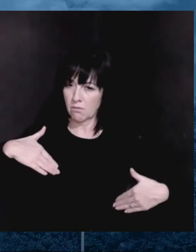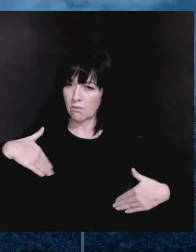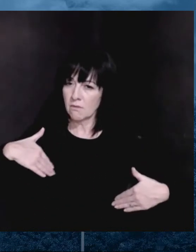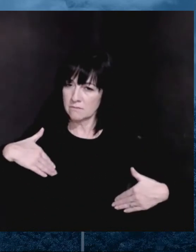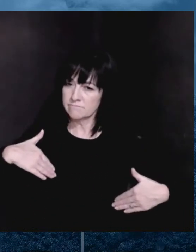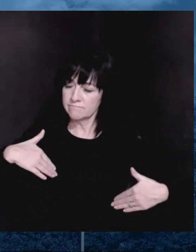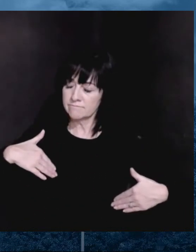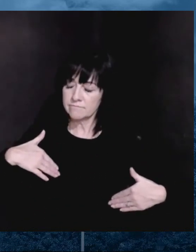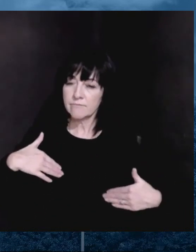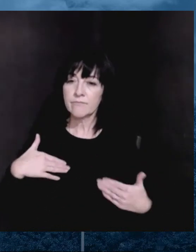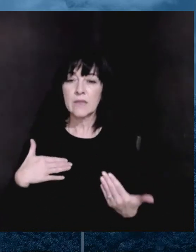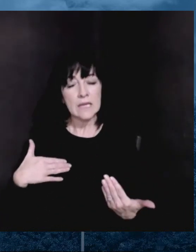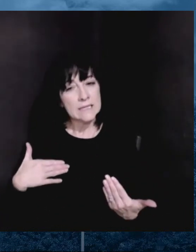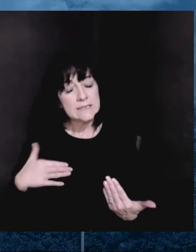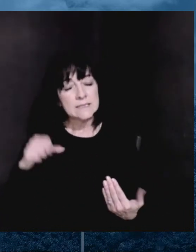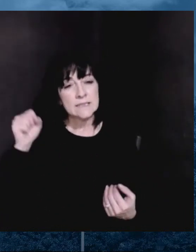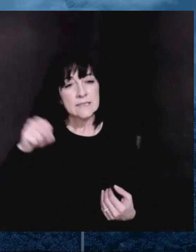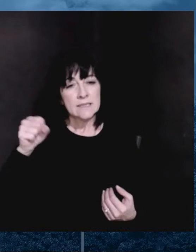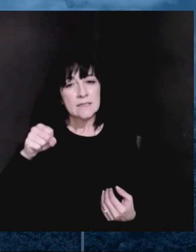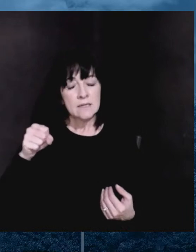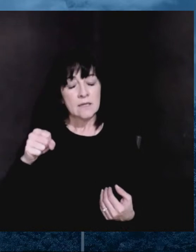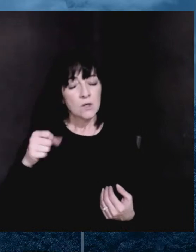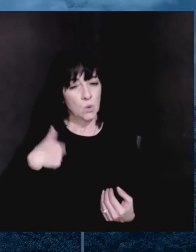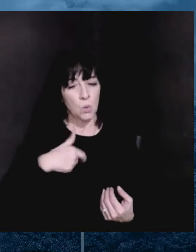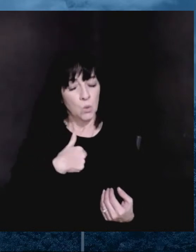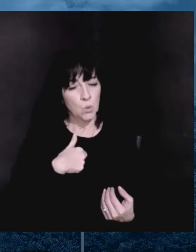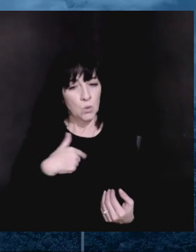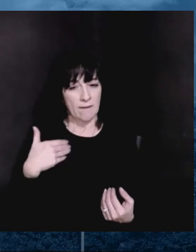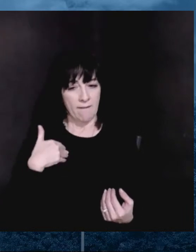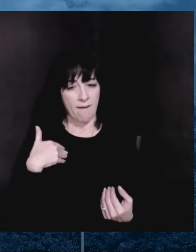underway right now to accelerate